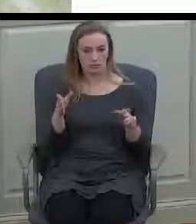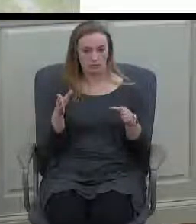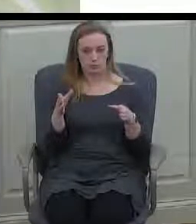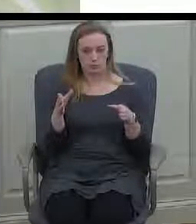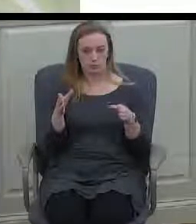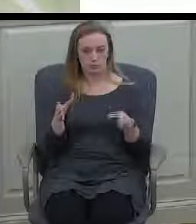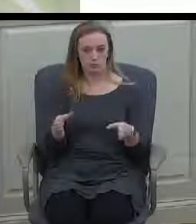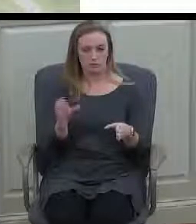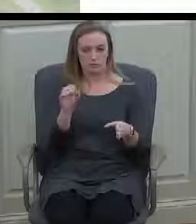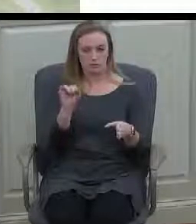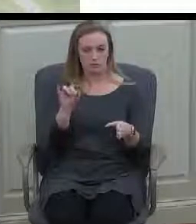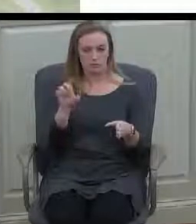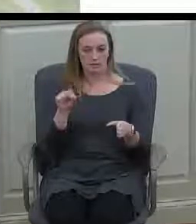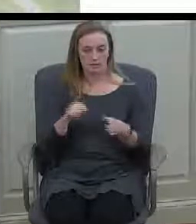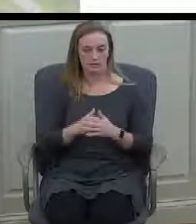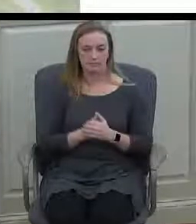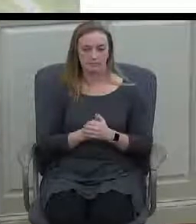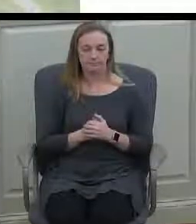sides.